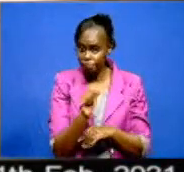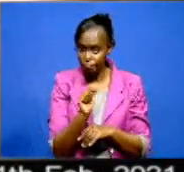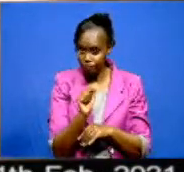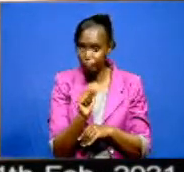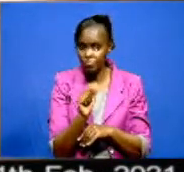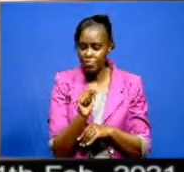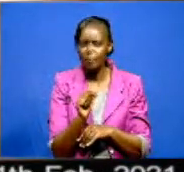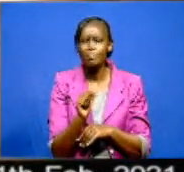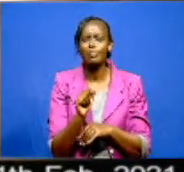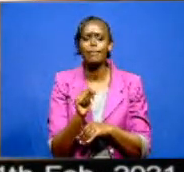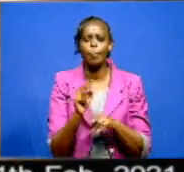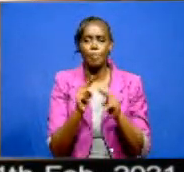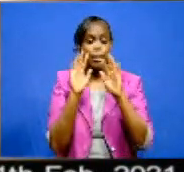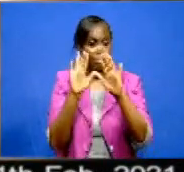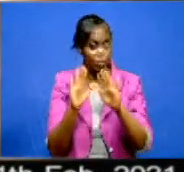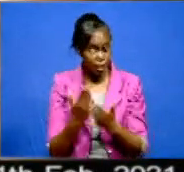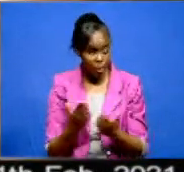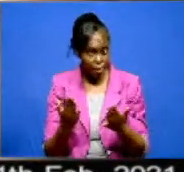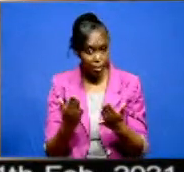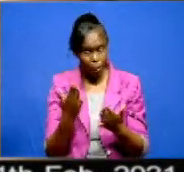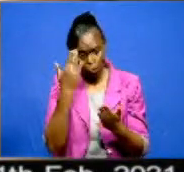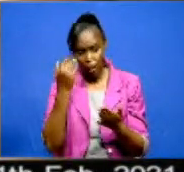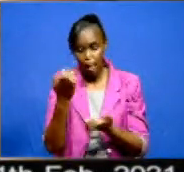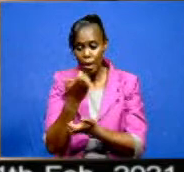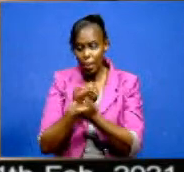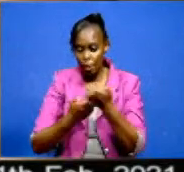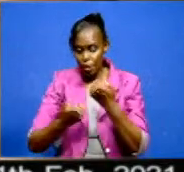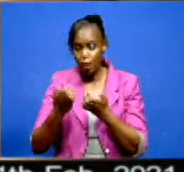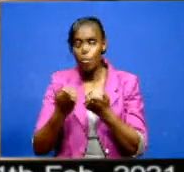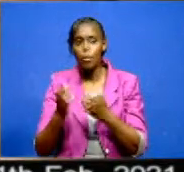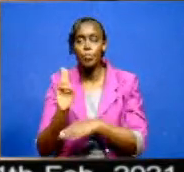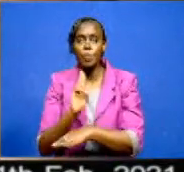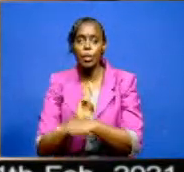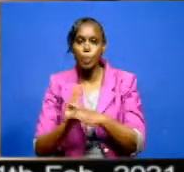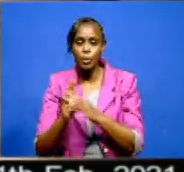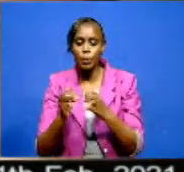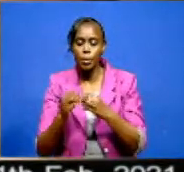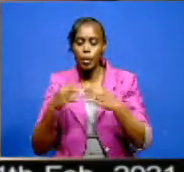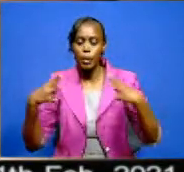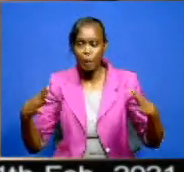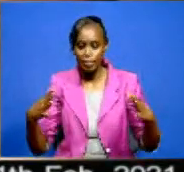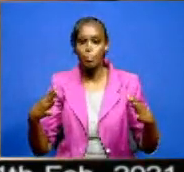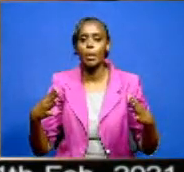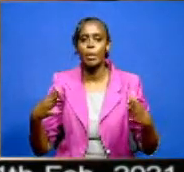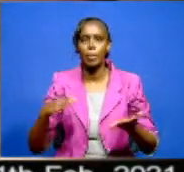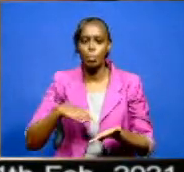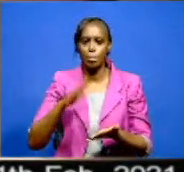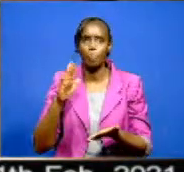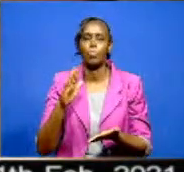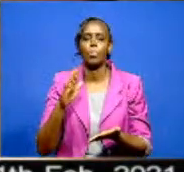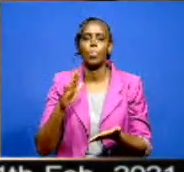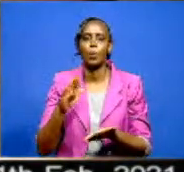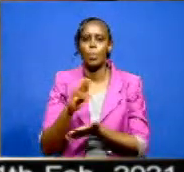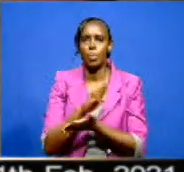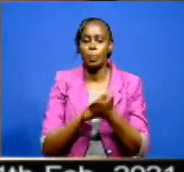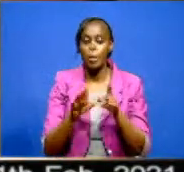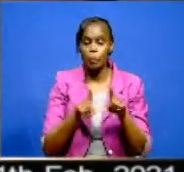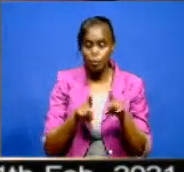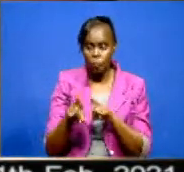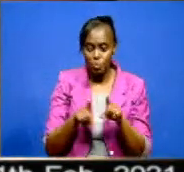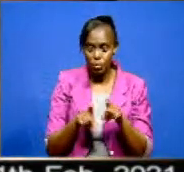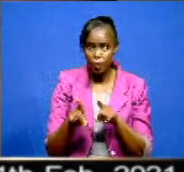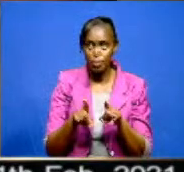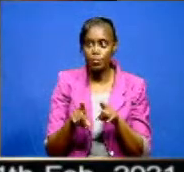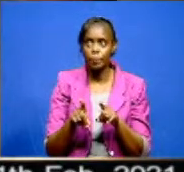national asset as its economic use has expanded in terms of nature-based tourism. And D,